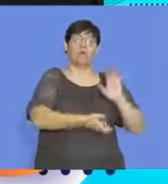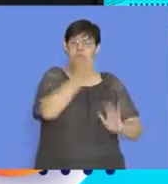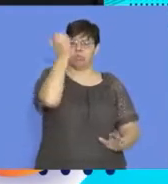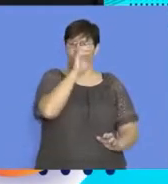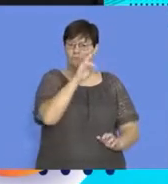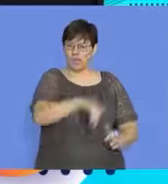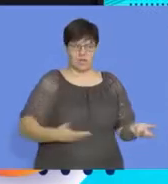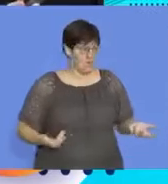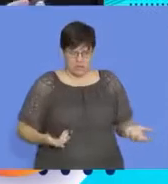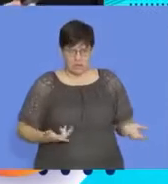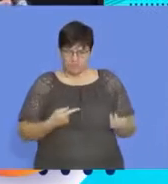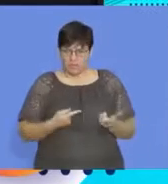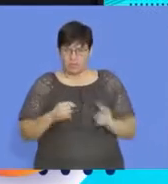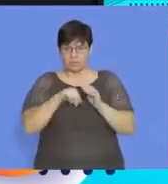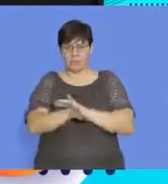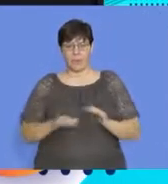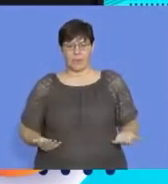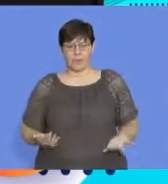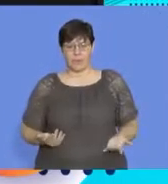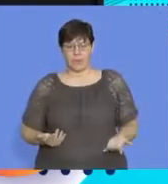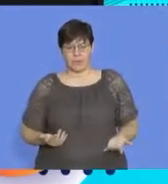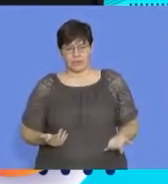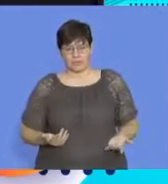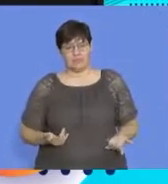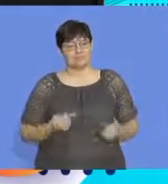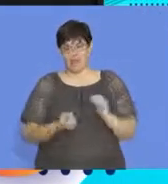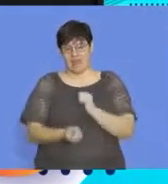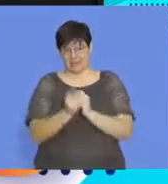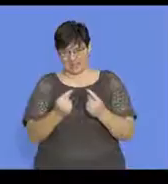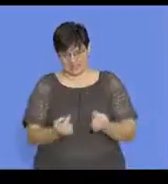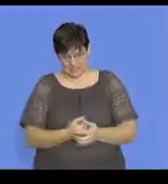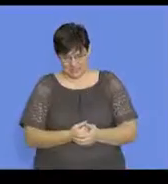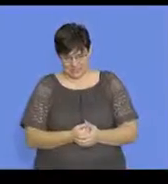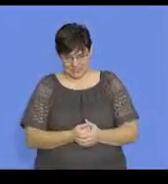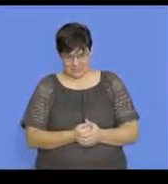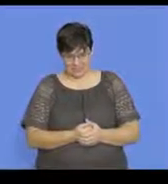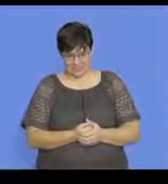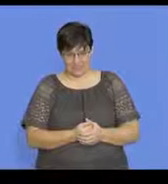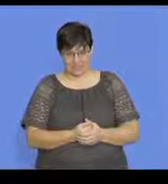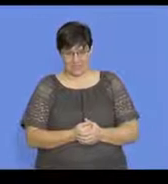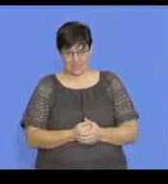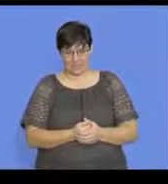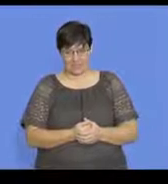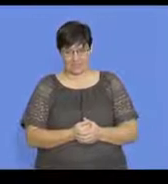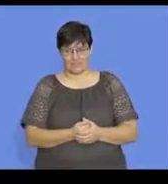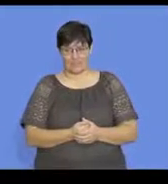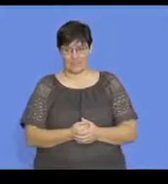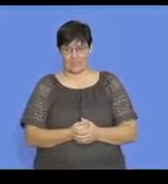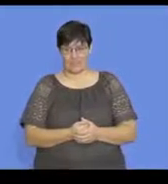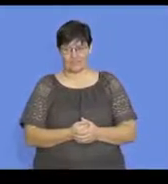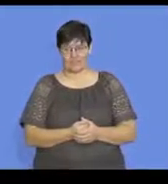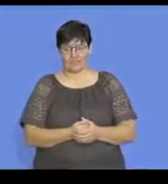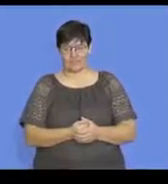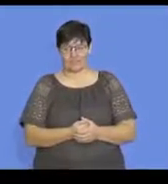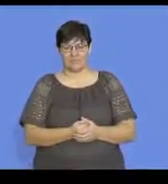of the reproductive structures, because then pollination would not be able to carry on.